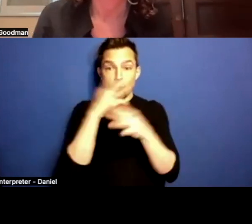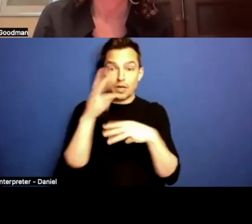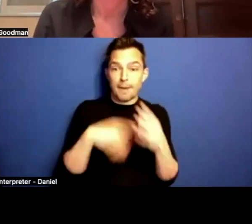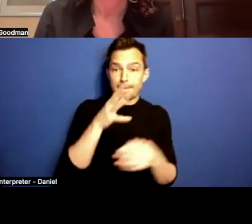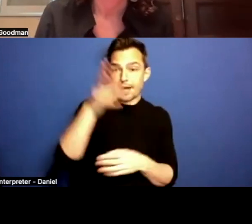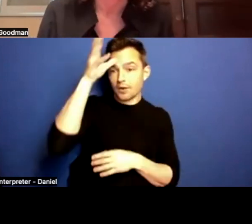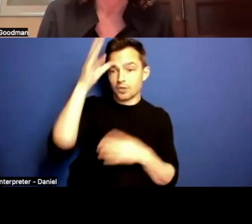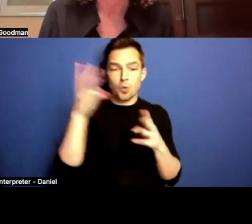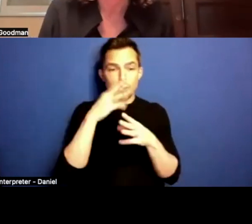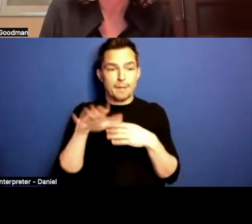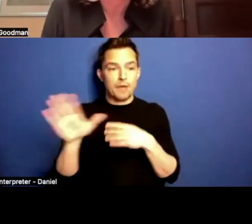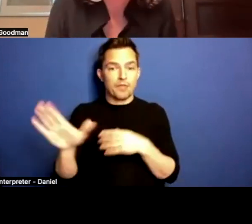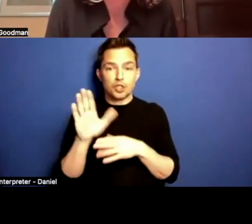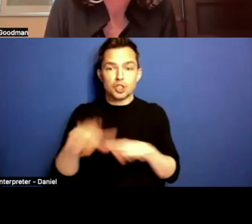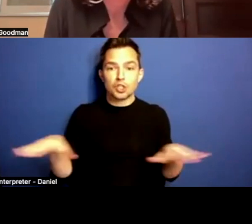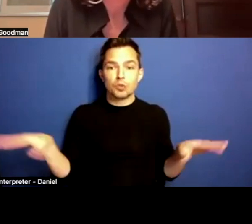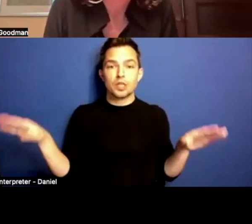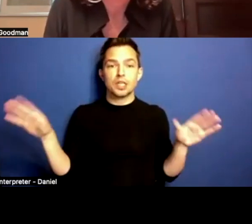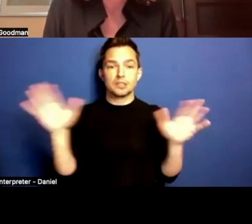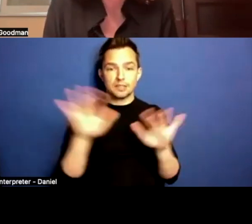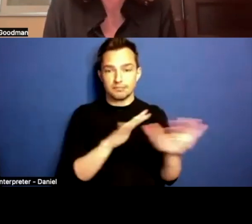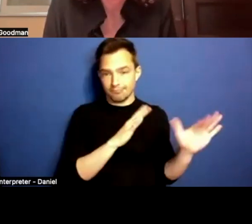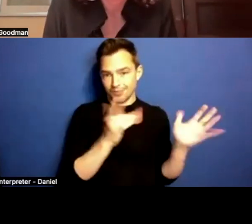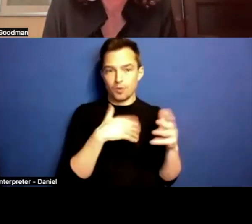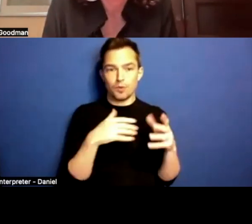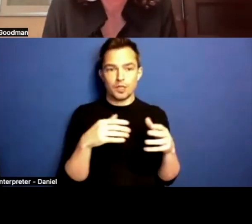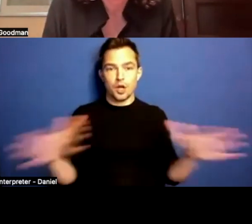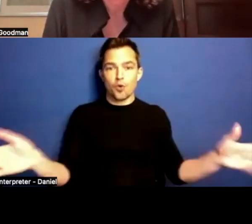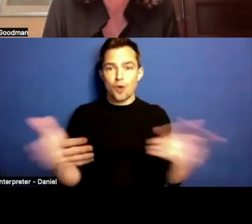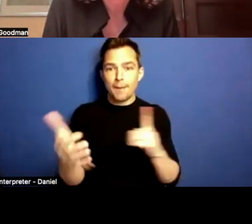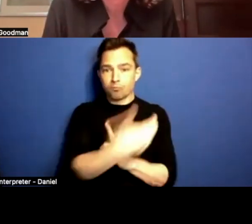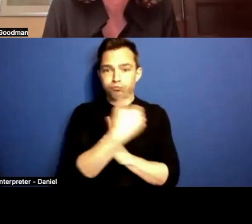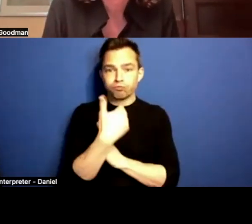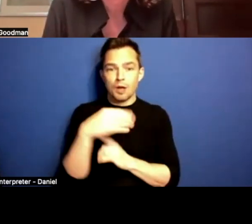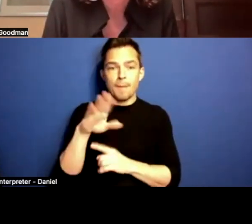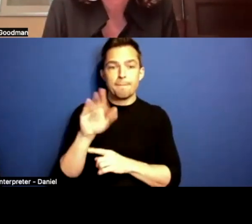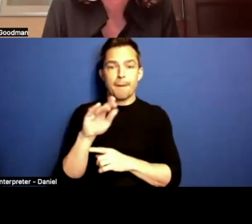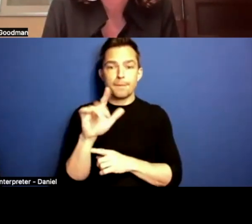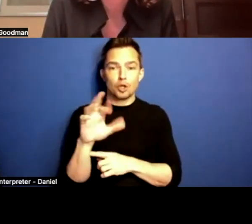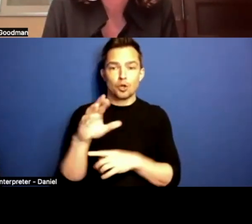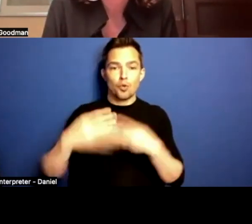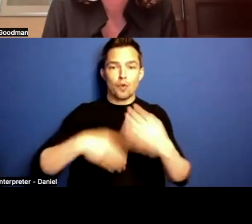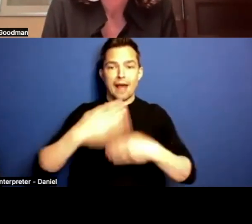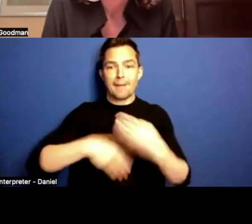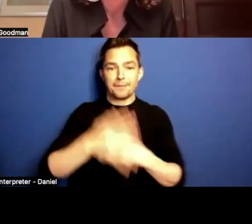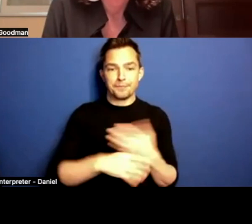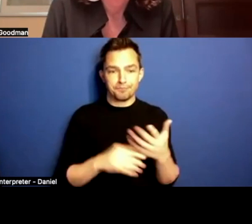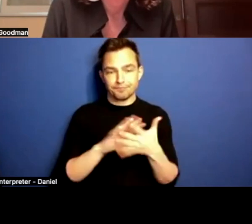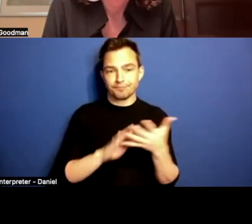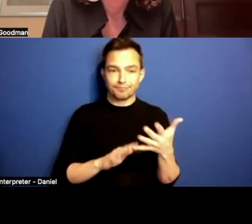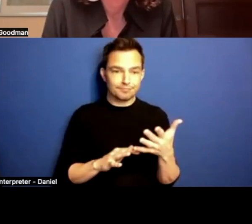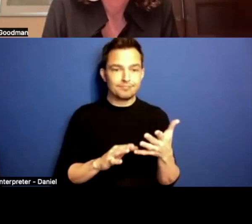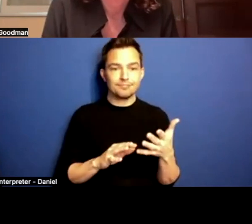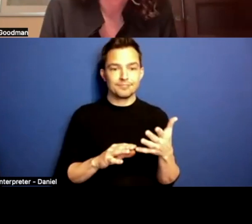we're worried about their children. And so we want to wrap them up in all of this bubble wrap that includes orders of protection and police